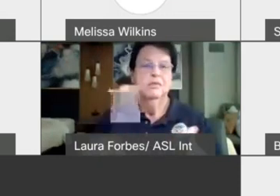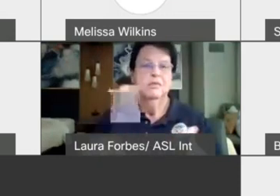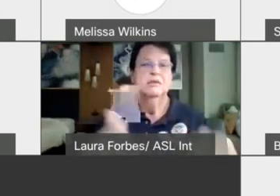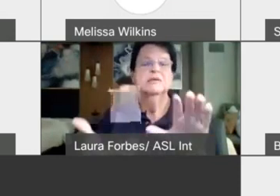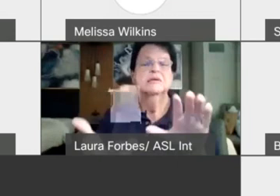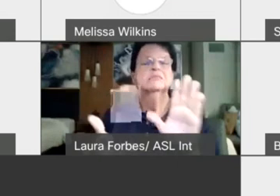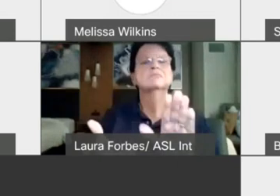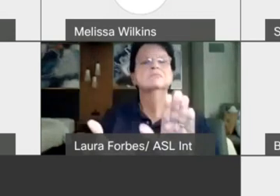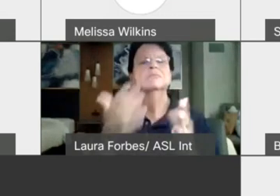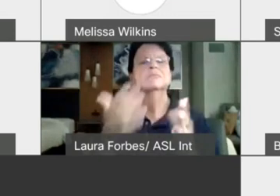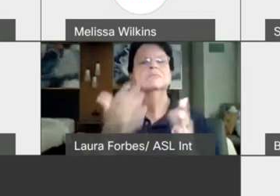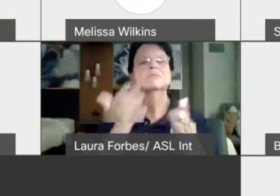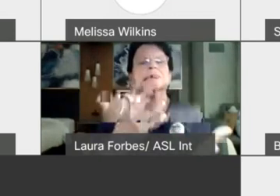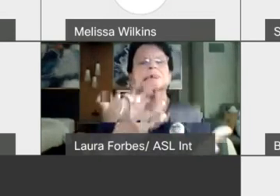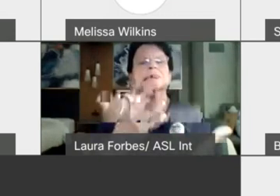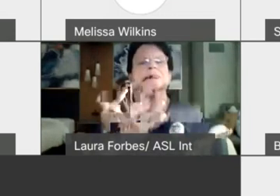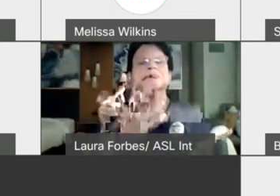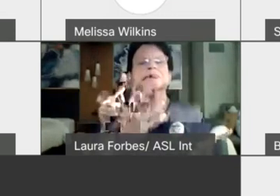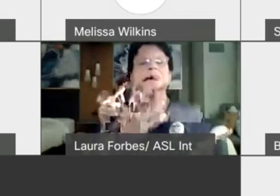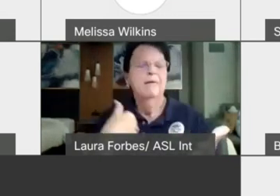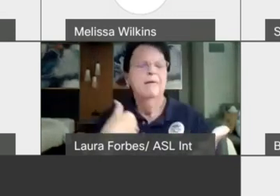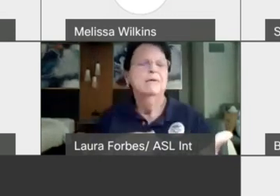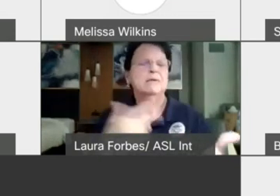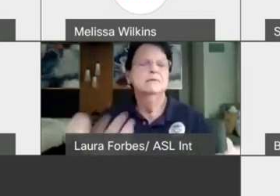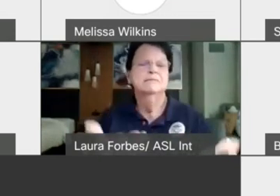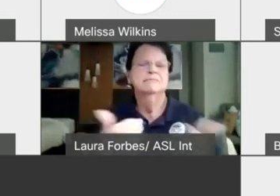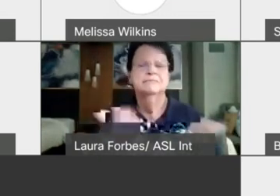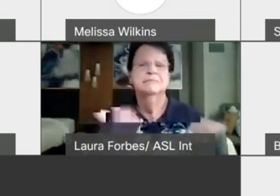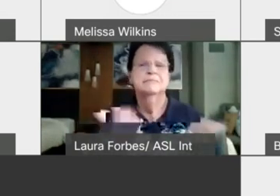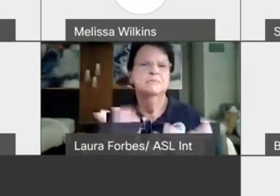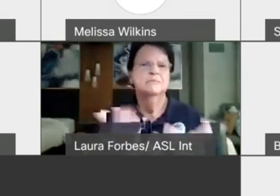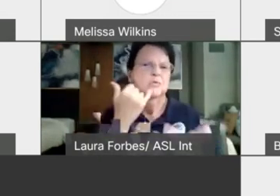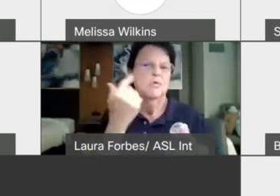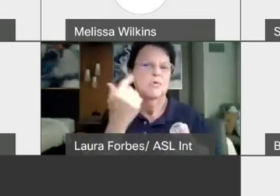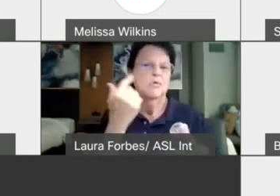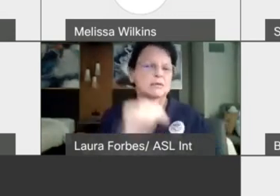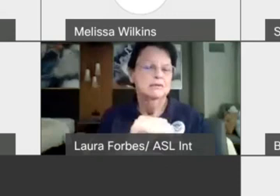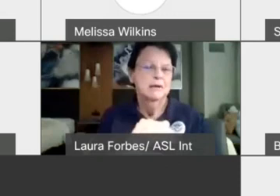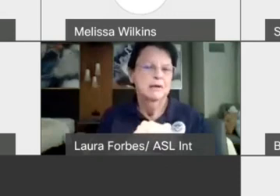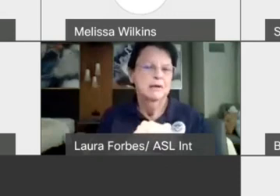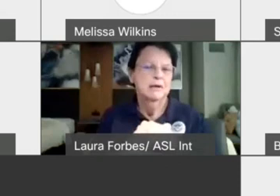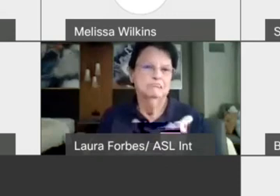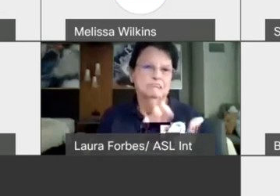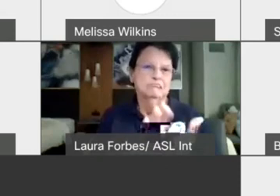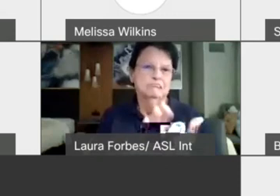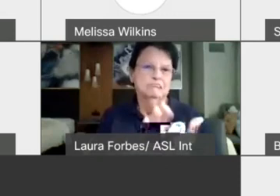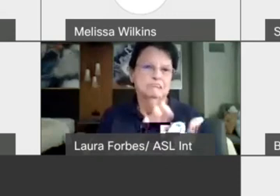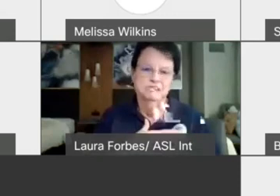and thank you, Mayor, for having us here. I was on your call last night, and I applaud your commitment to